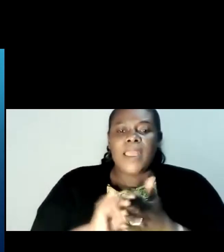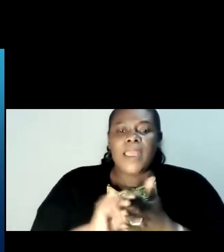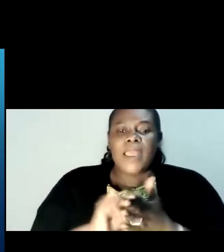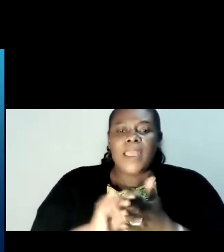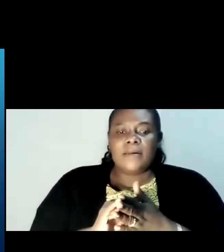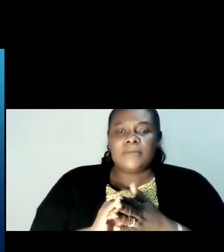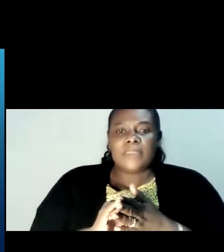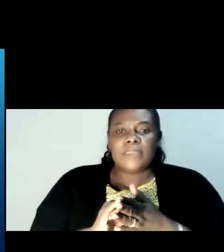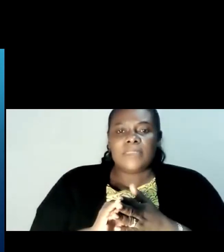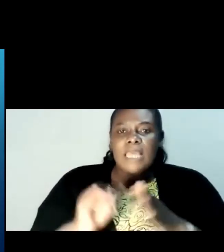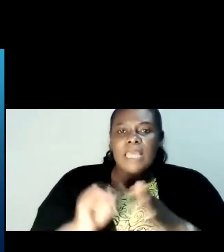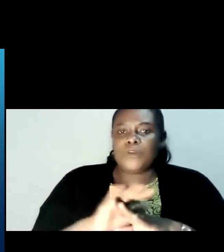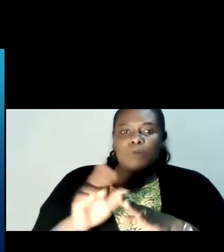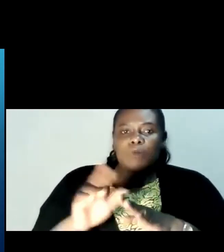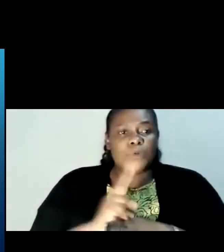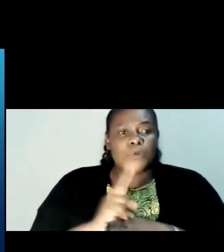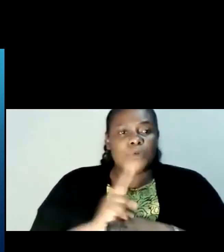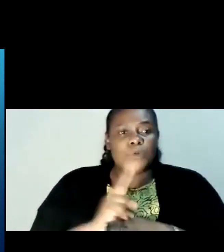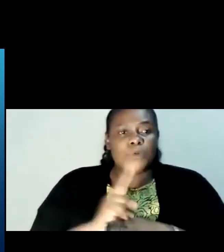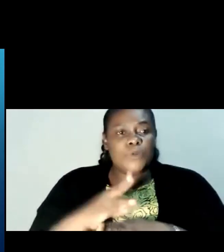light,